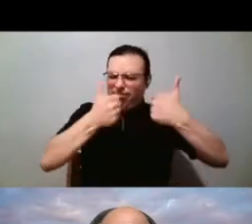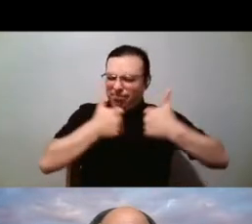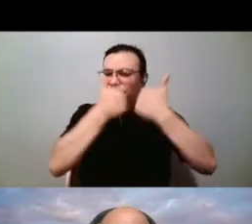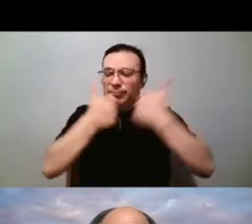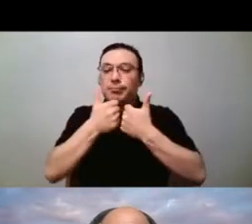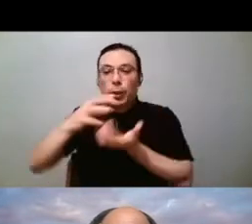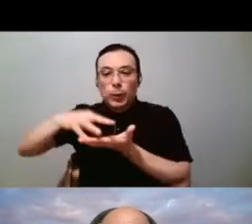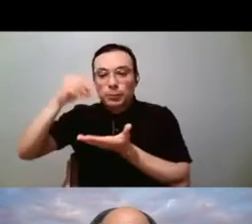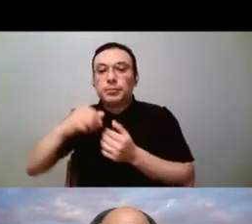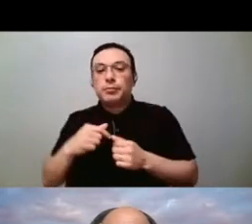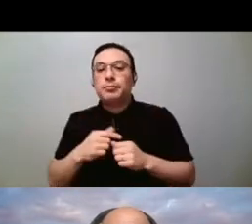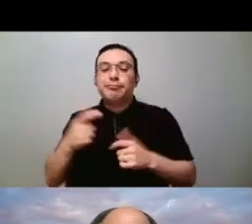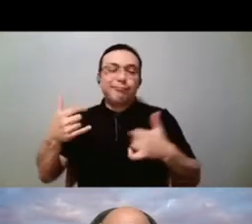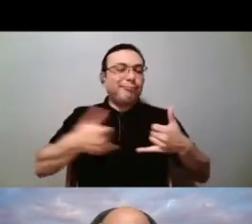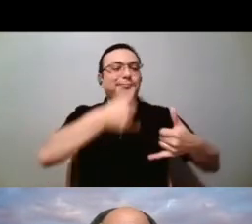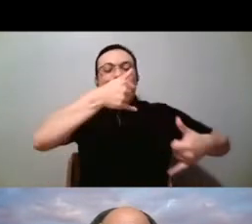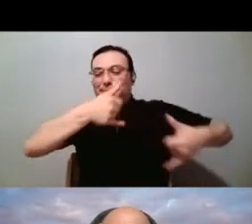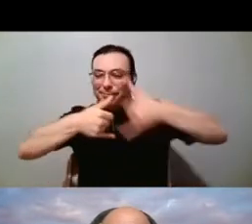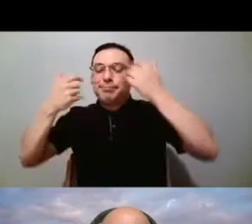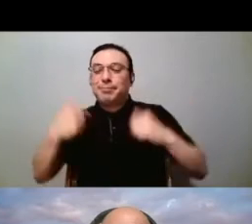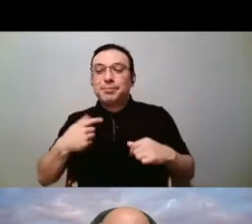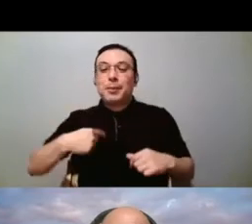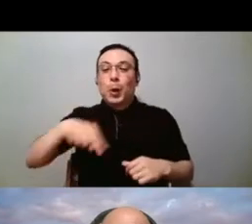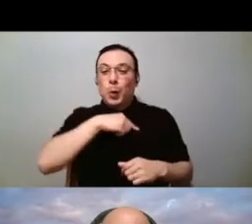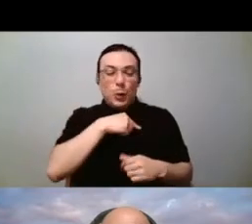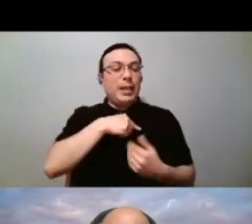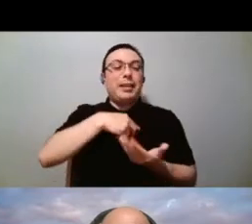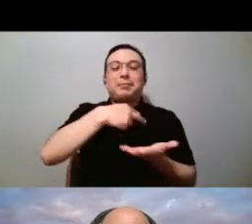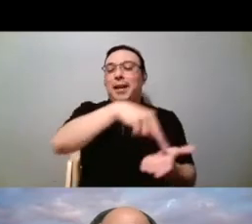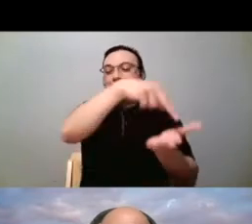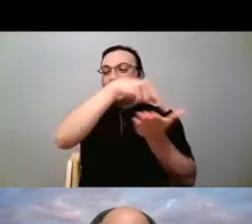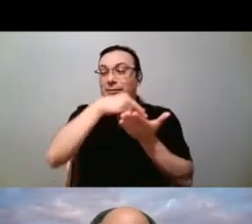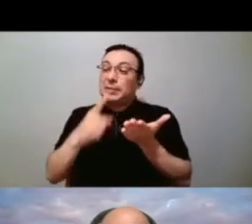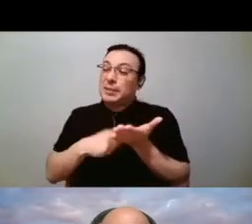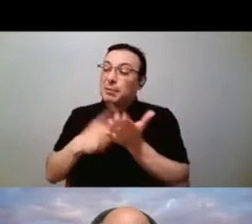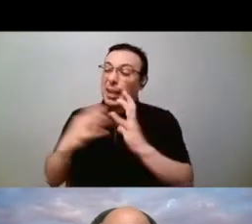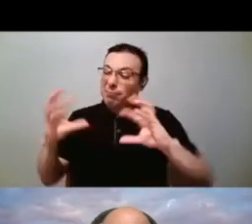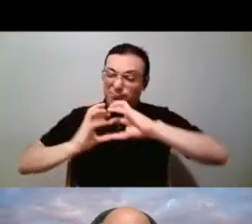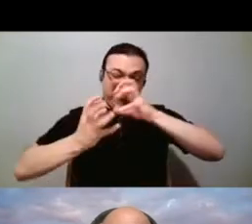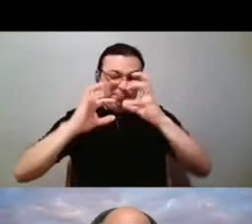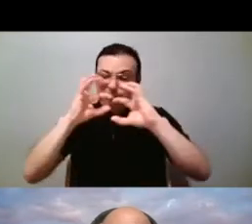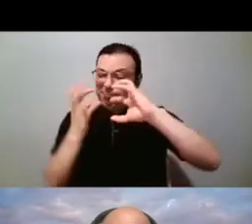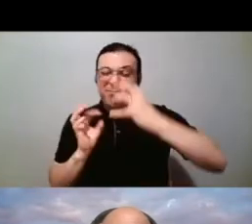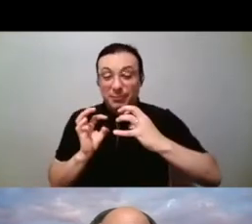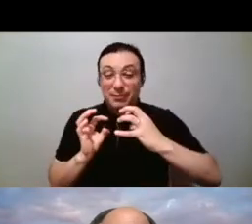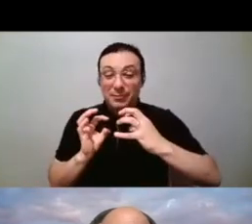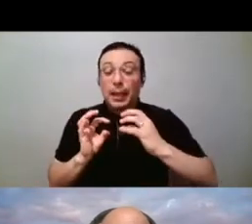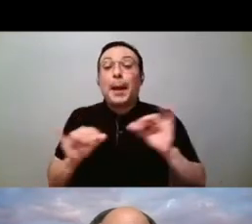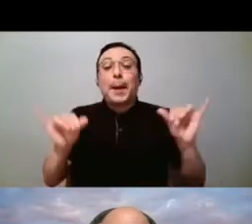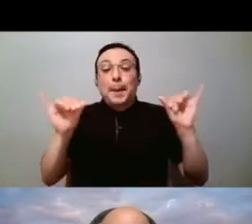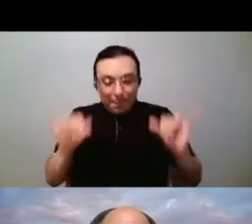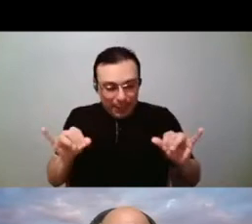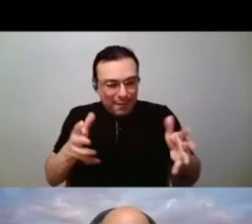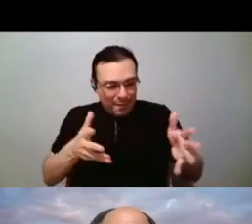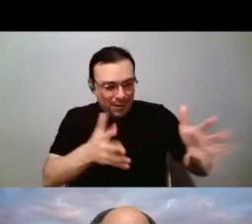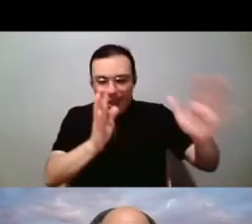we ball and sometimes brawl, and through it all we hold space for one another, as well as